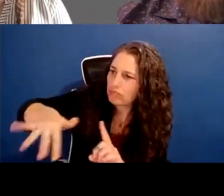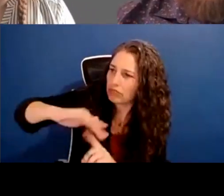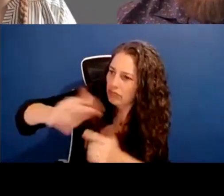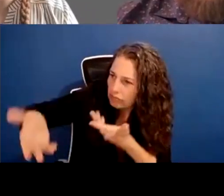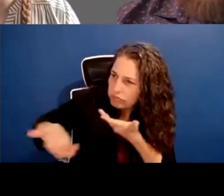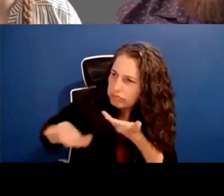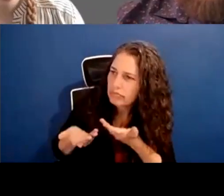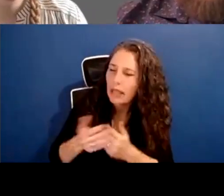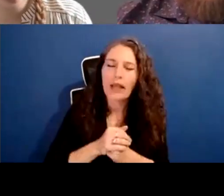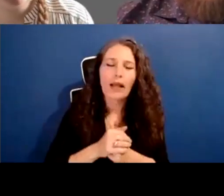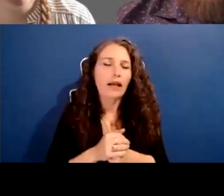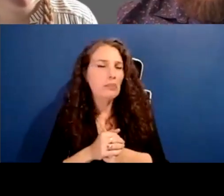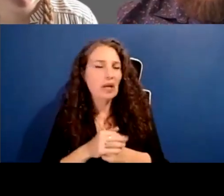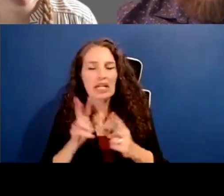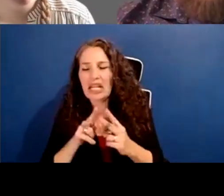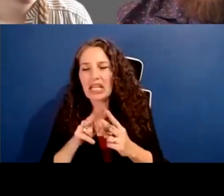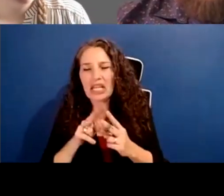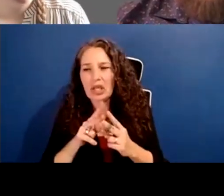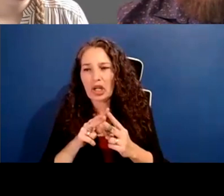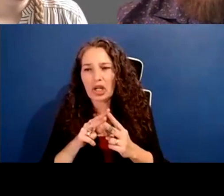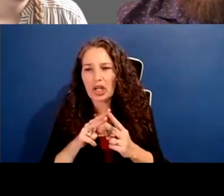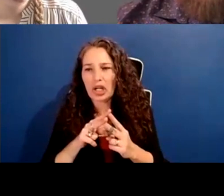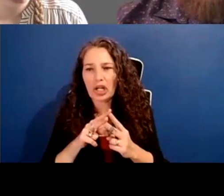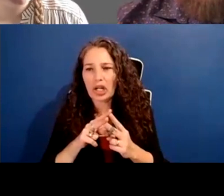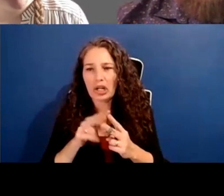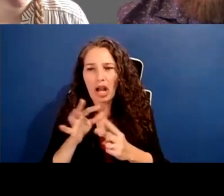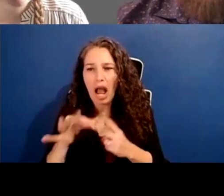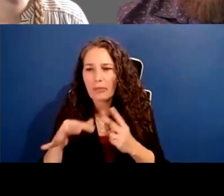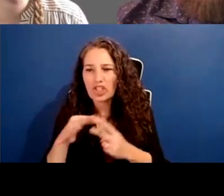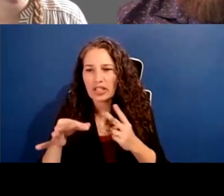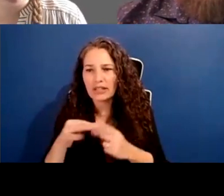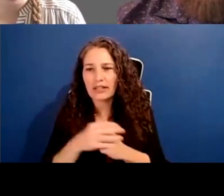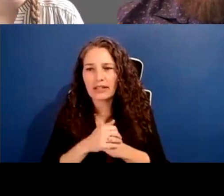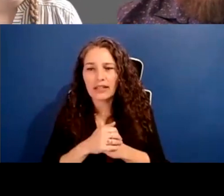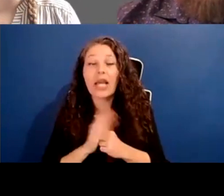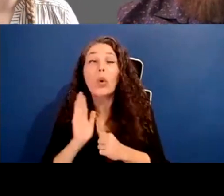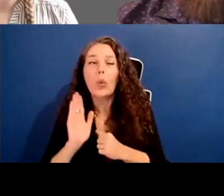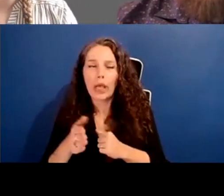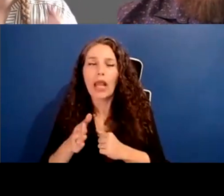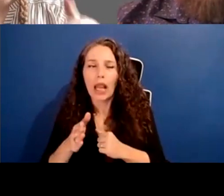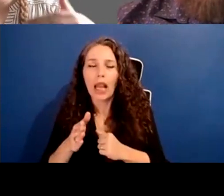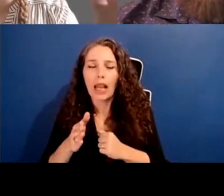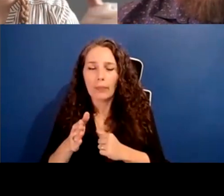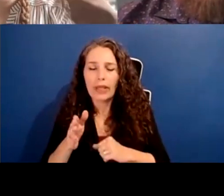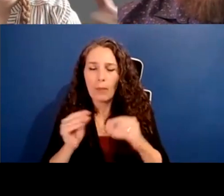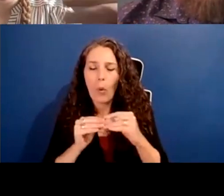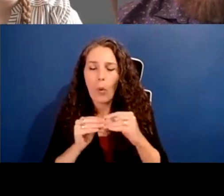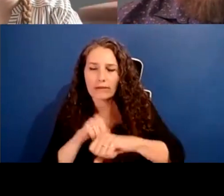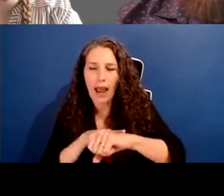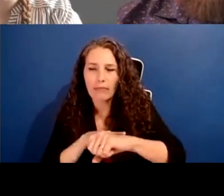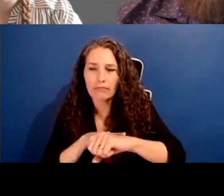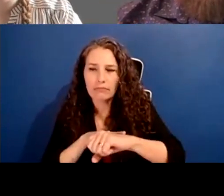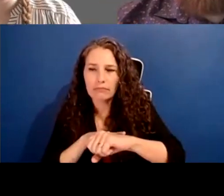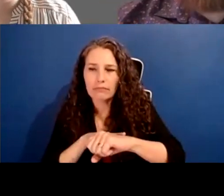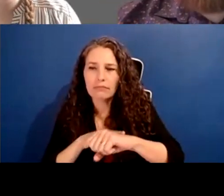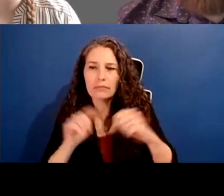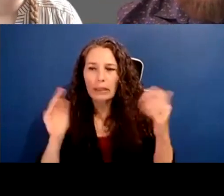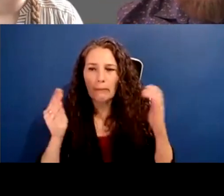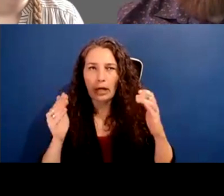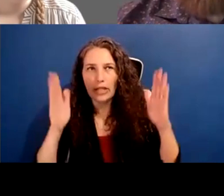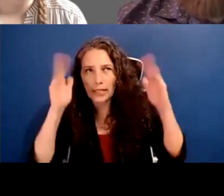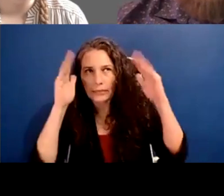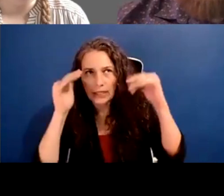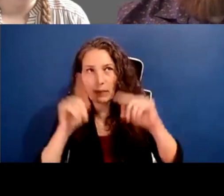but either way you go, I think it's going to take you longer than you expect. But as you gain the skill, it's also going to go more quickly each